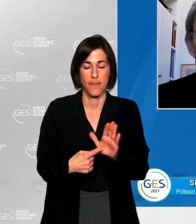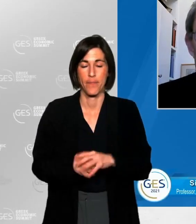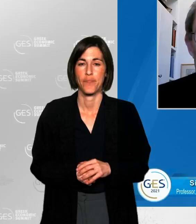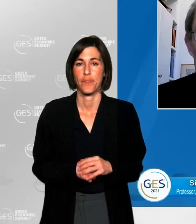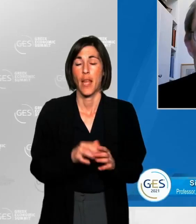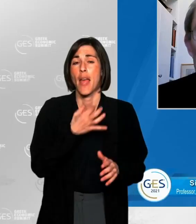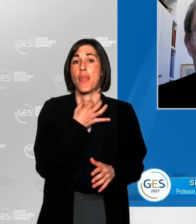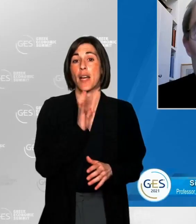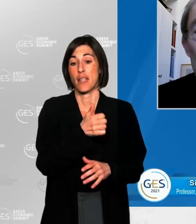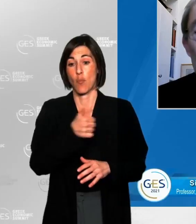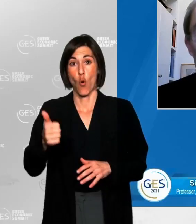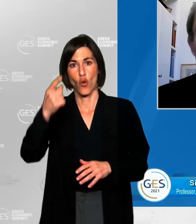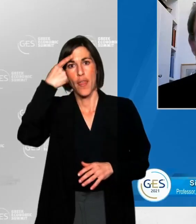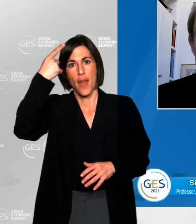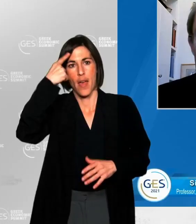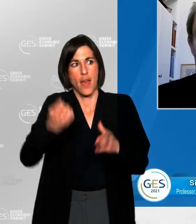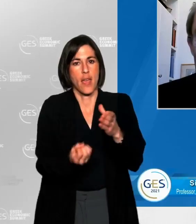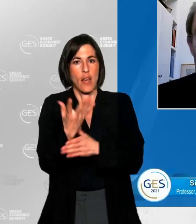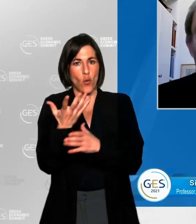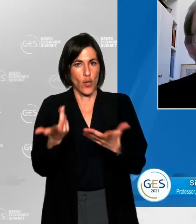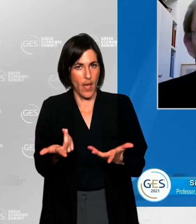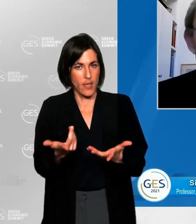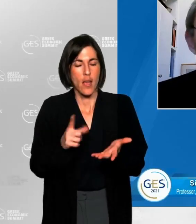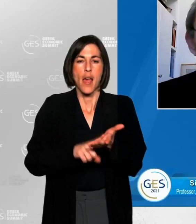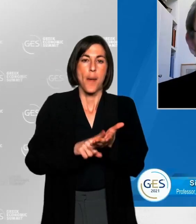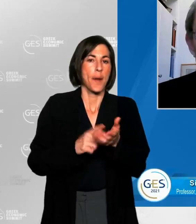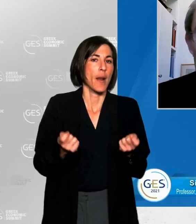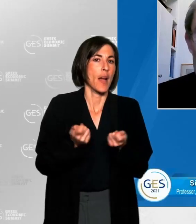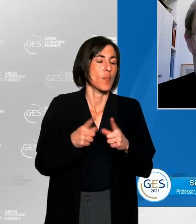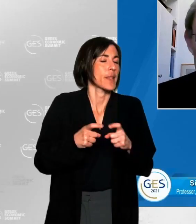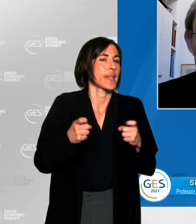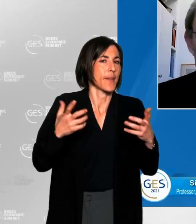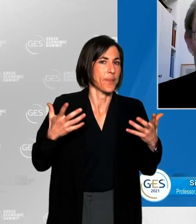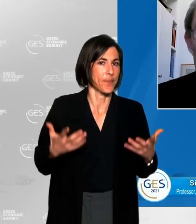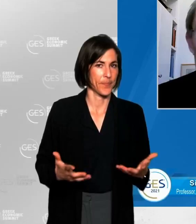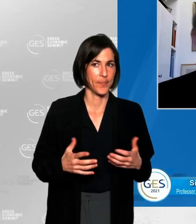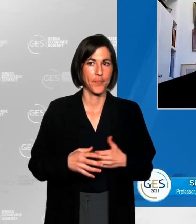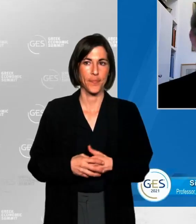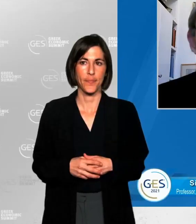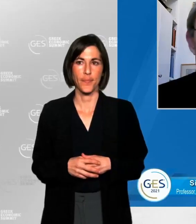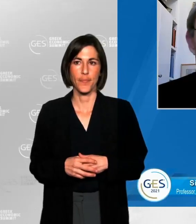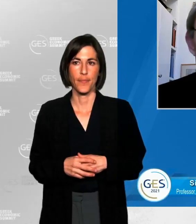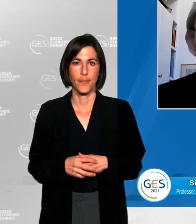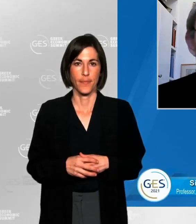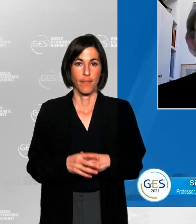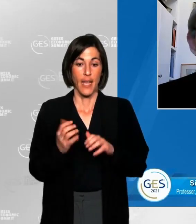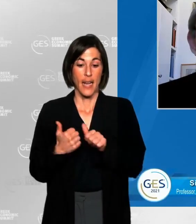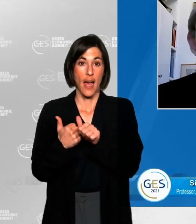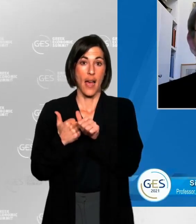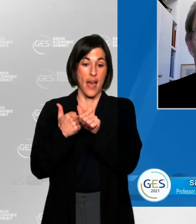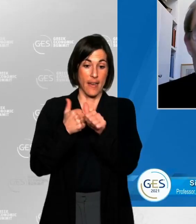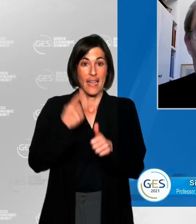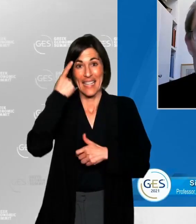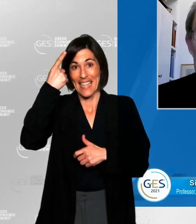however, is to make sure that we do apply the innovation in a way that